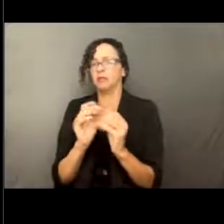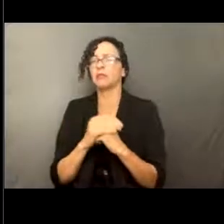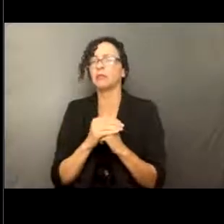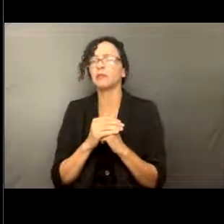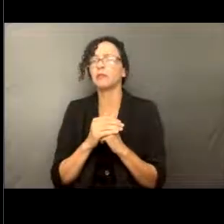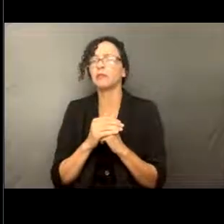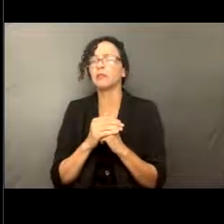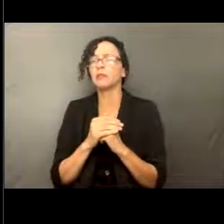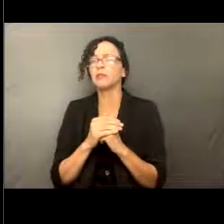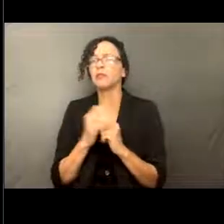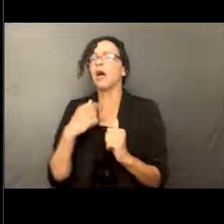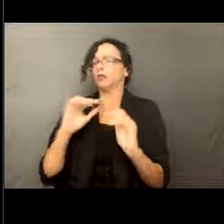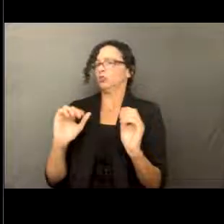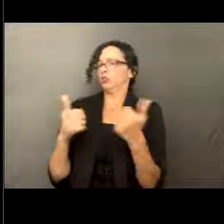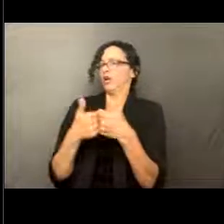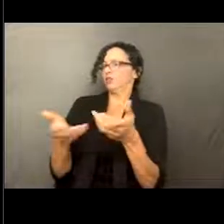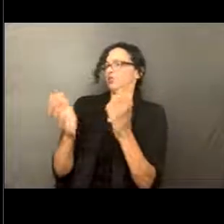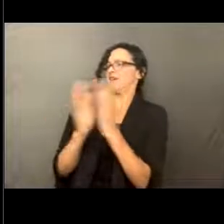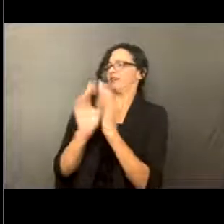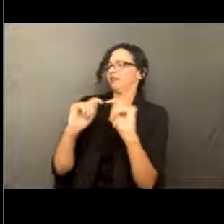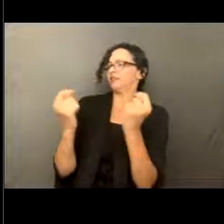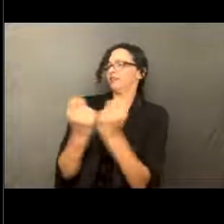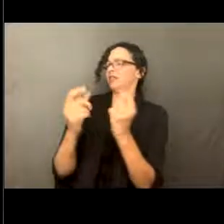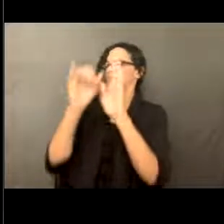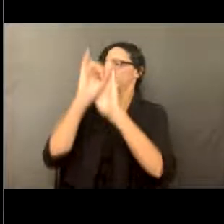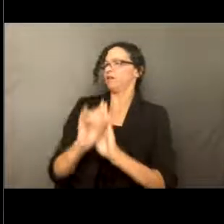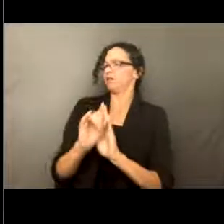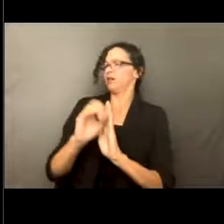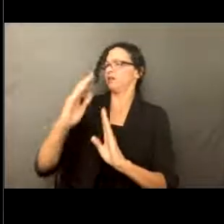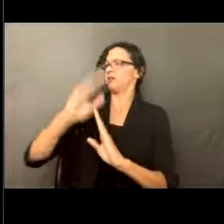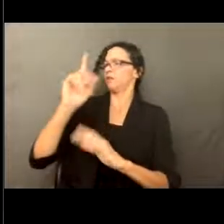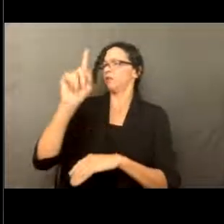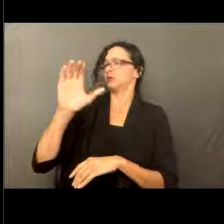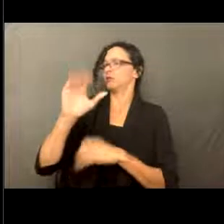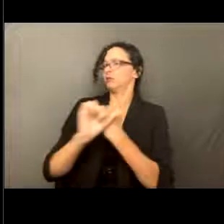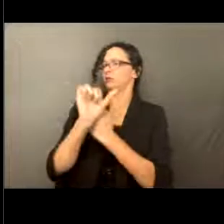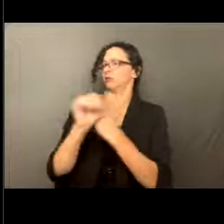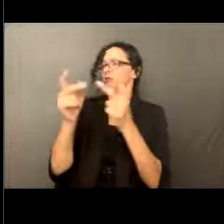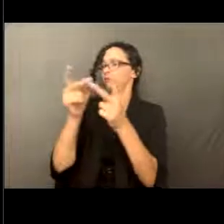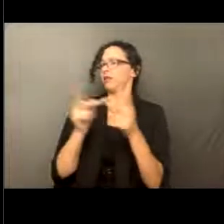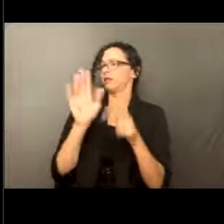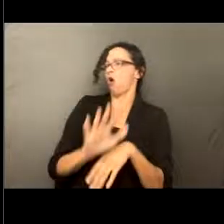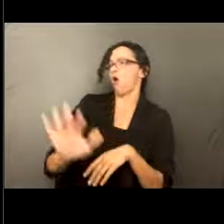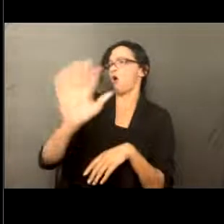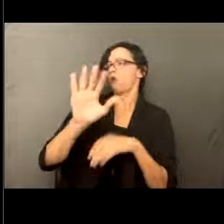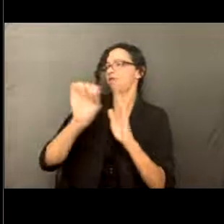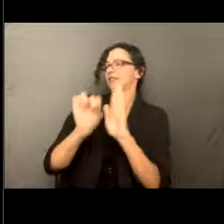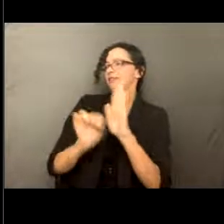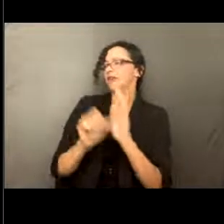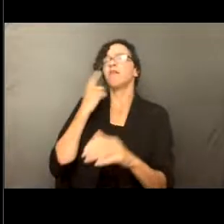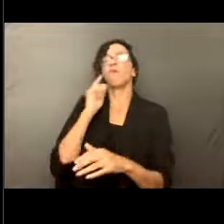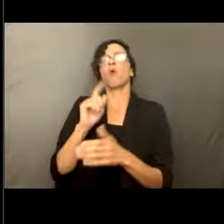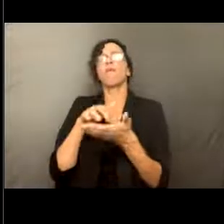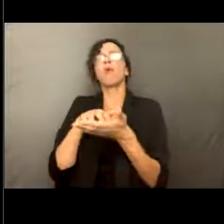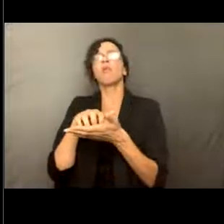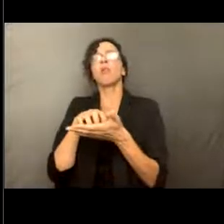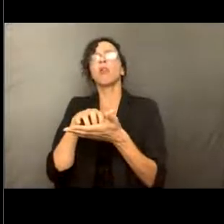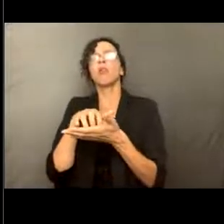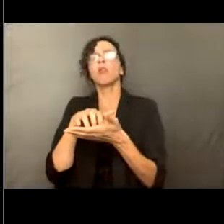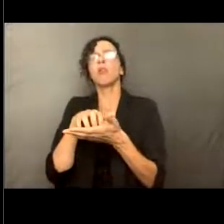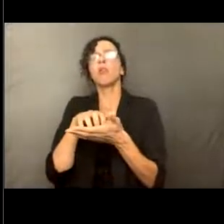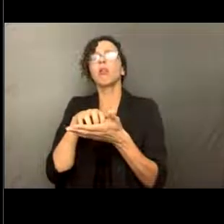100 locations possibly in our state for people who are vulnerable users walking, biking, or trying to get access to